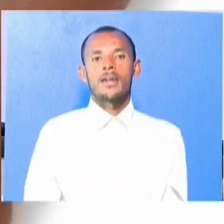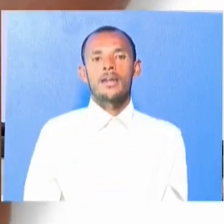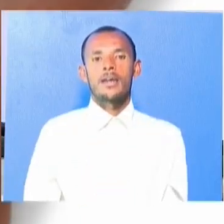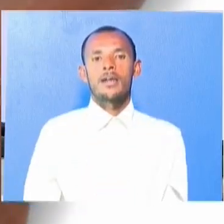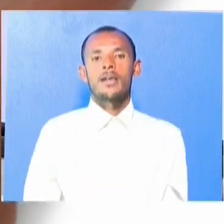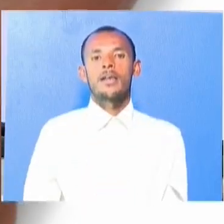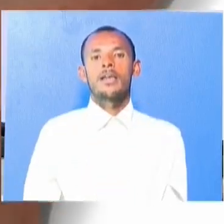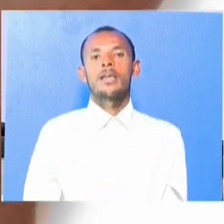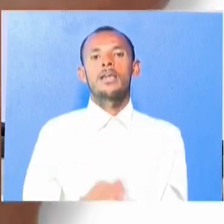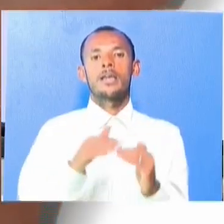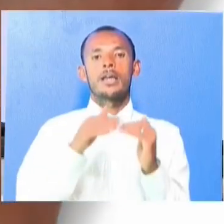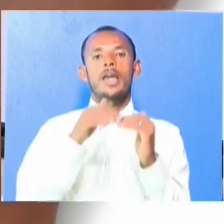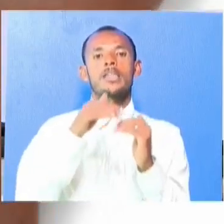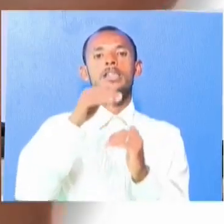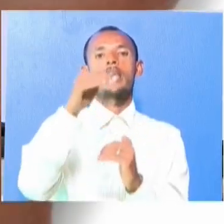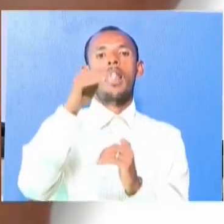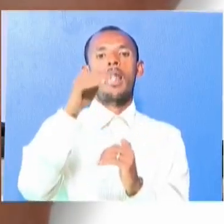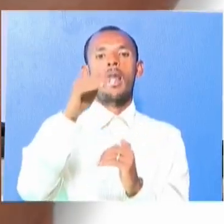greater than,